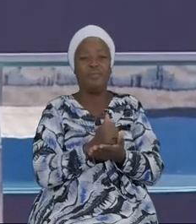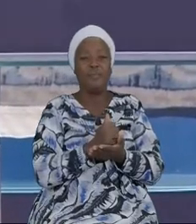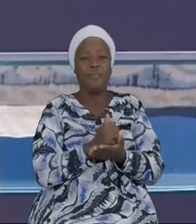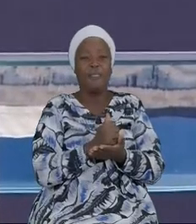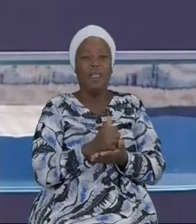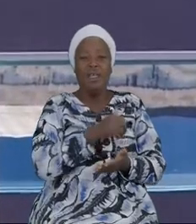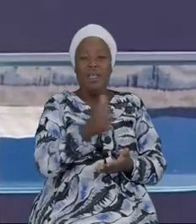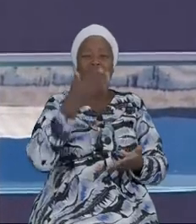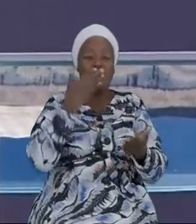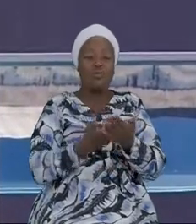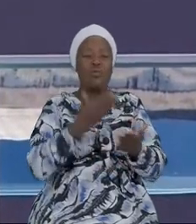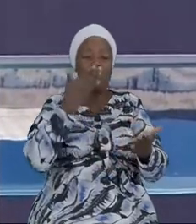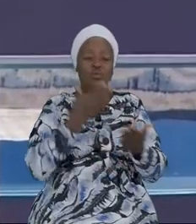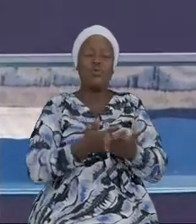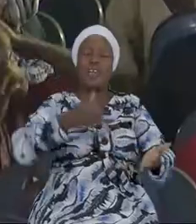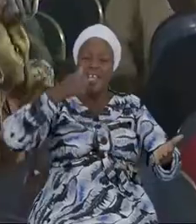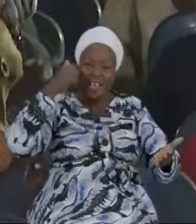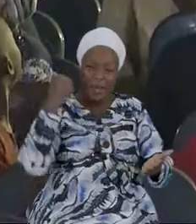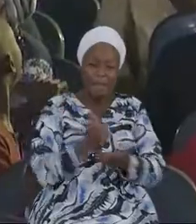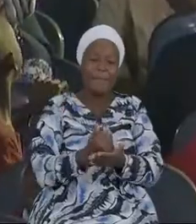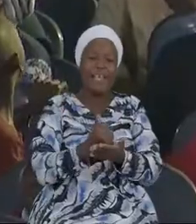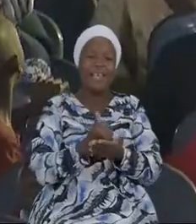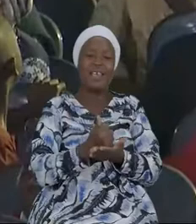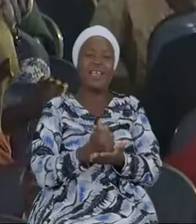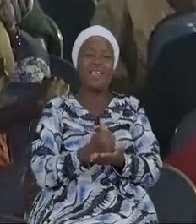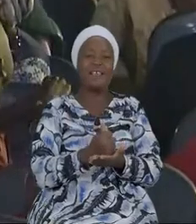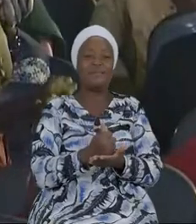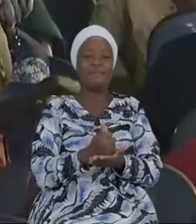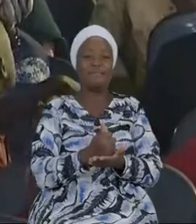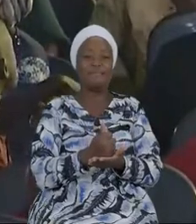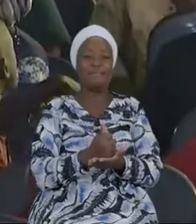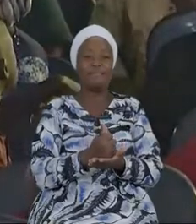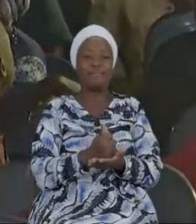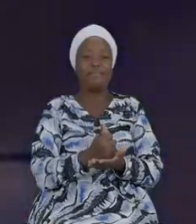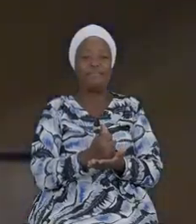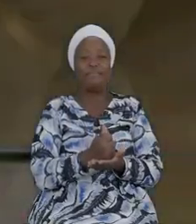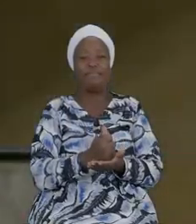A good, good amen.